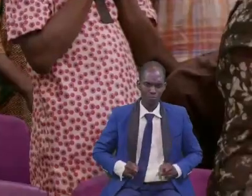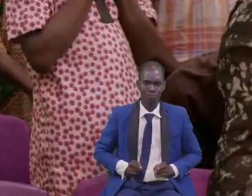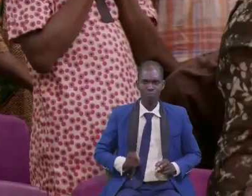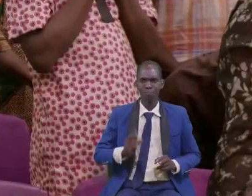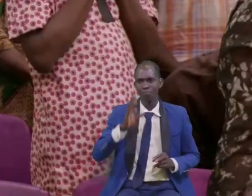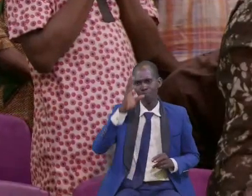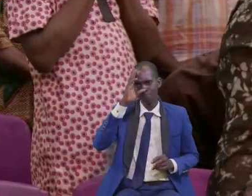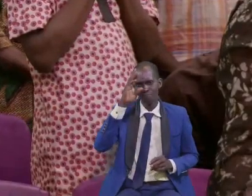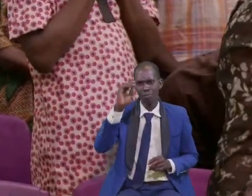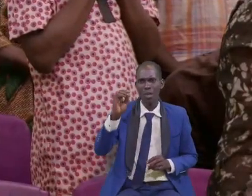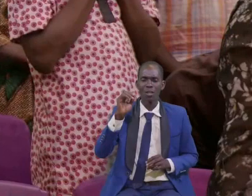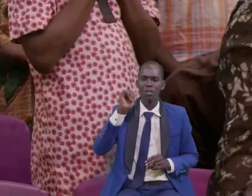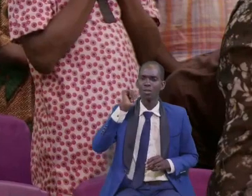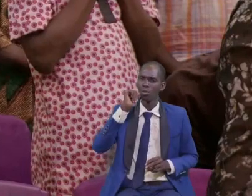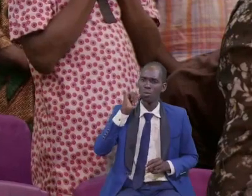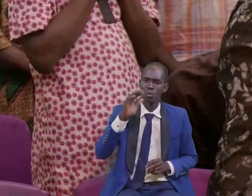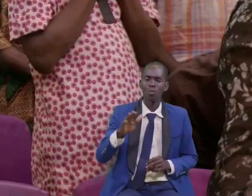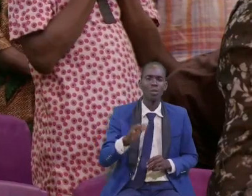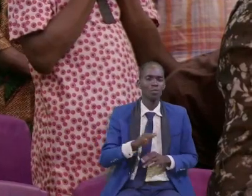mortal woman